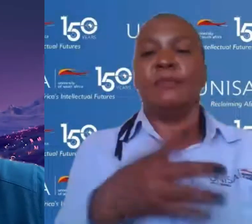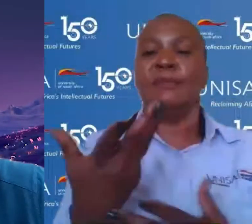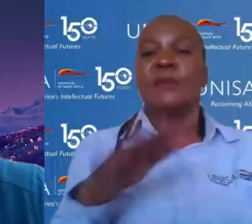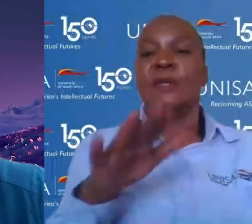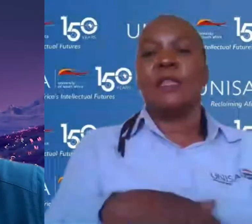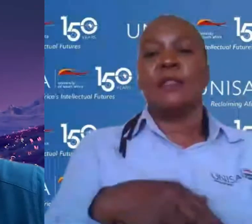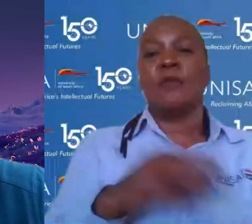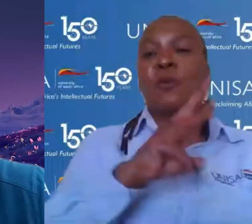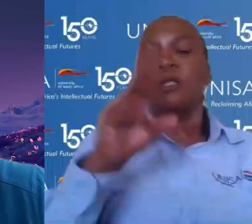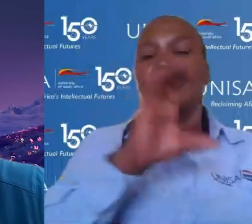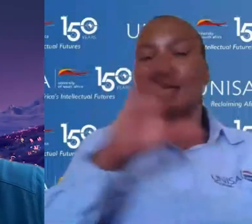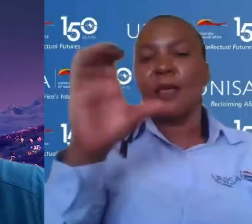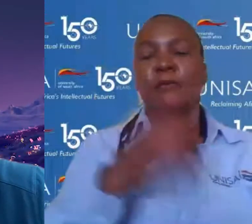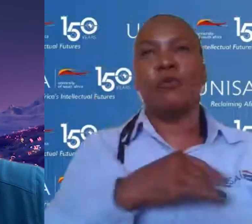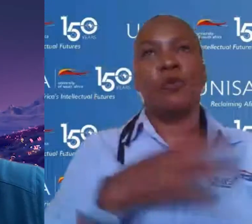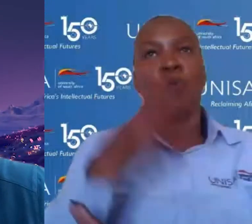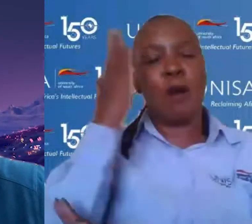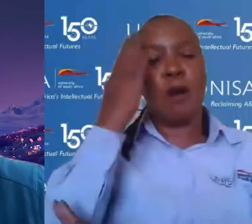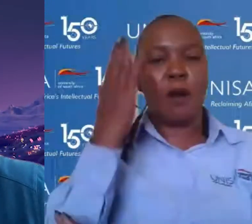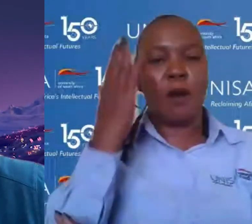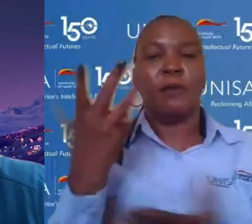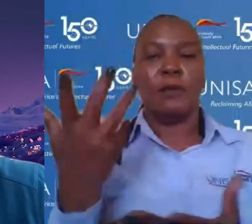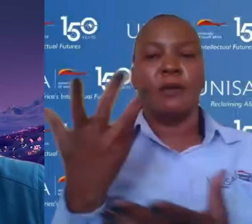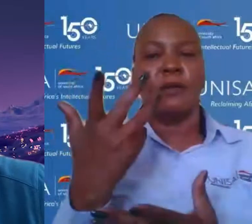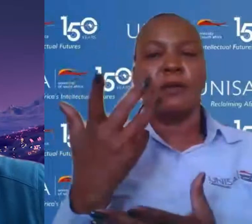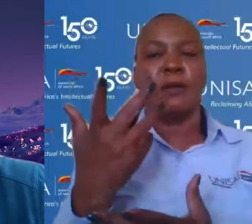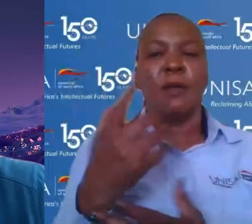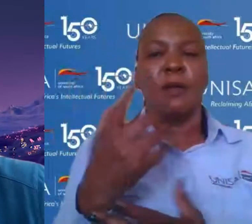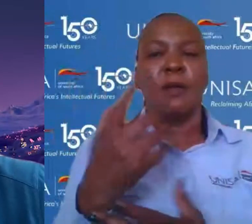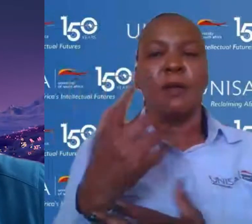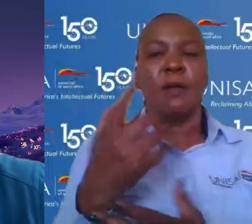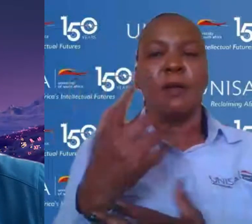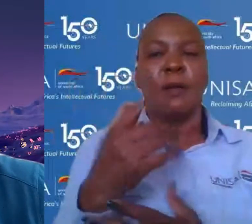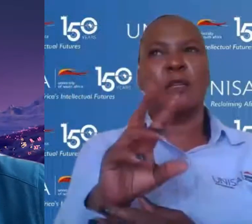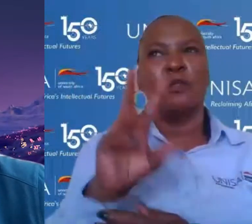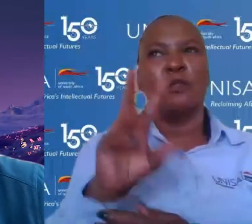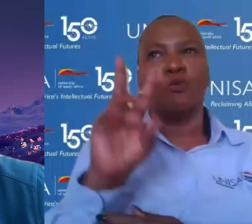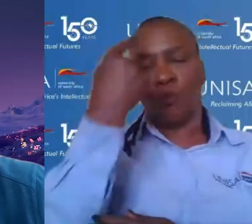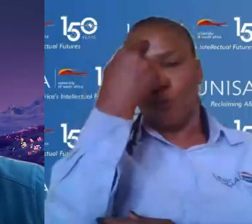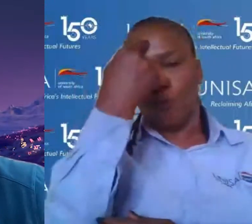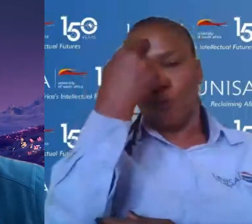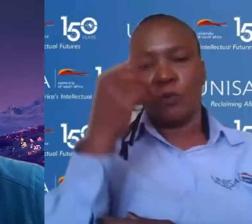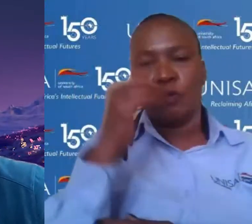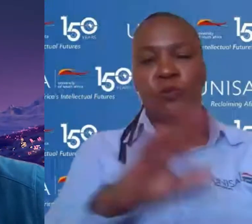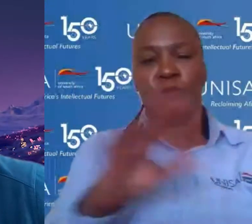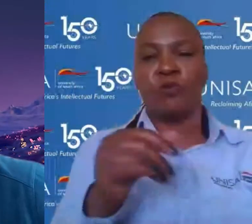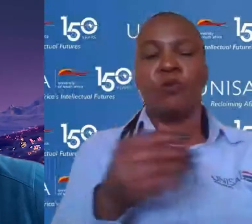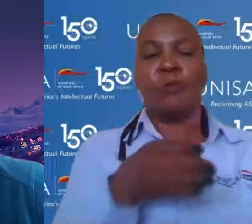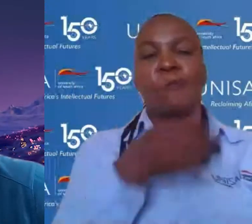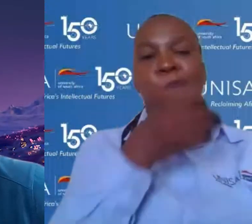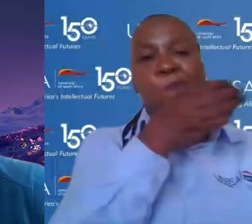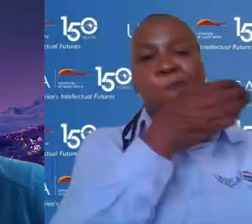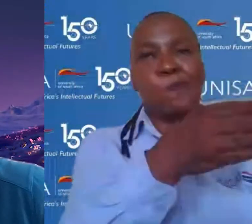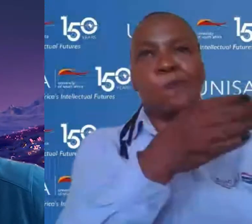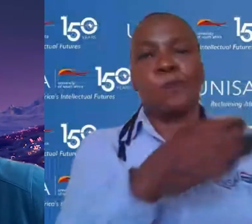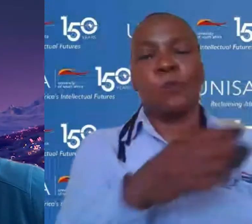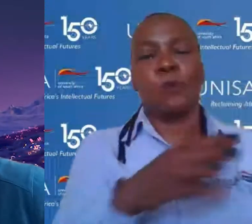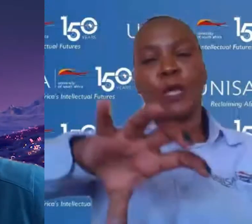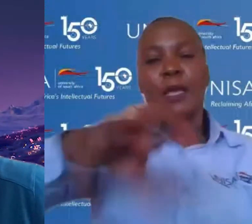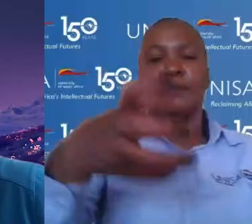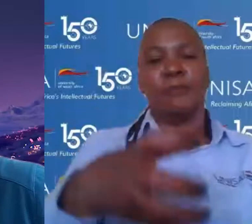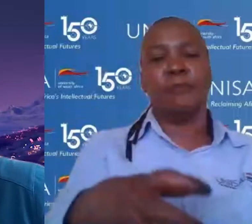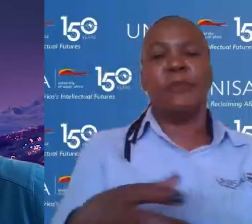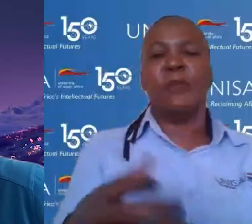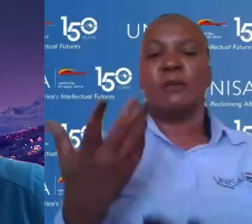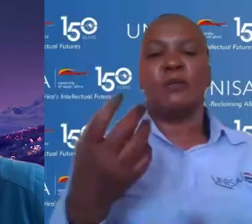you will know that I think it is 2 o'clock. So you do not have to be on campus from morning if you do not have to, because